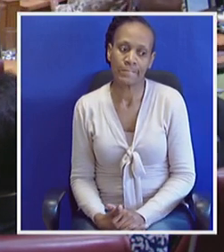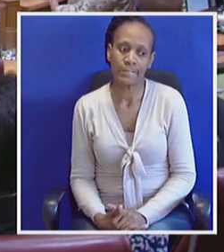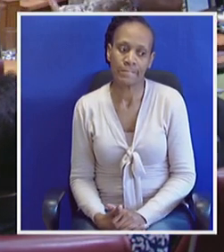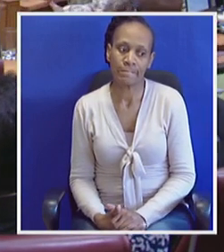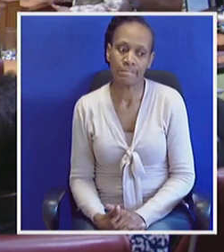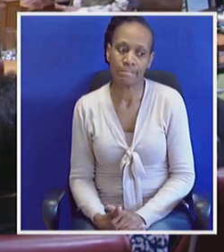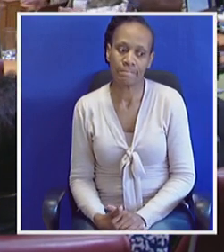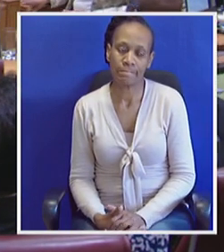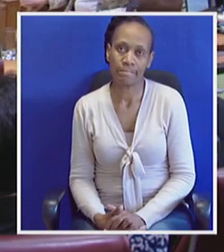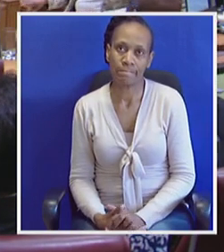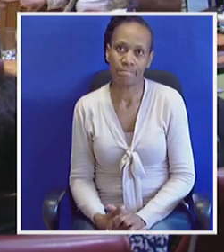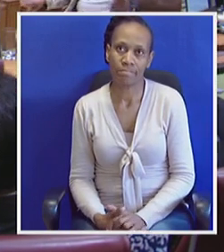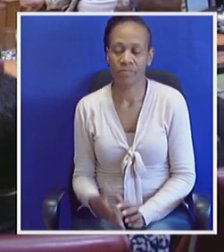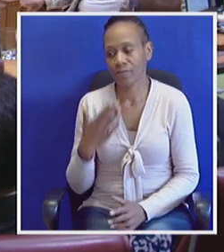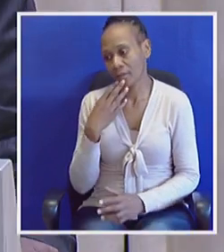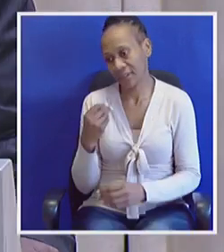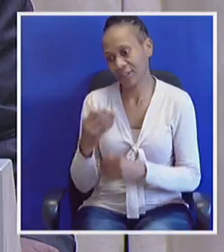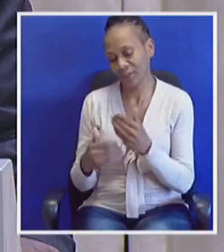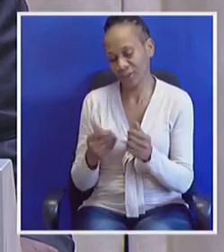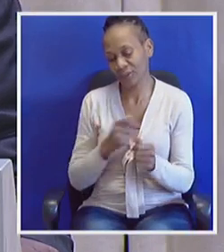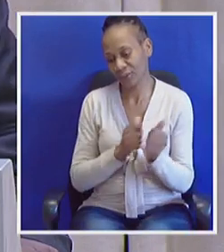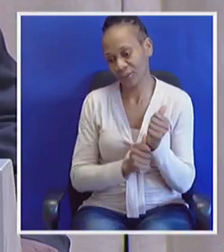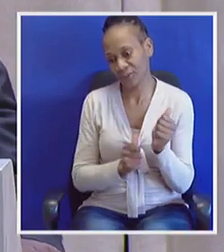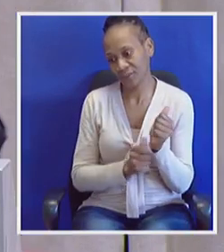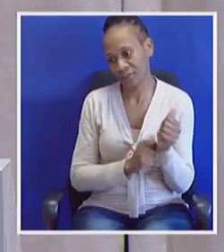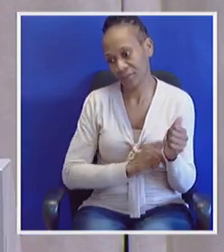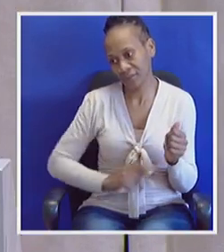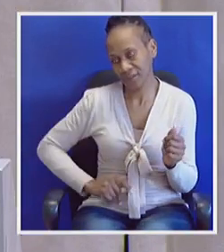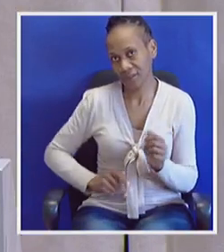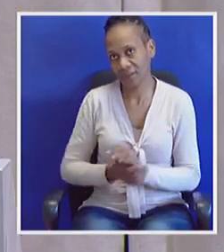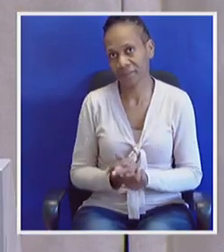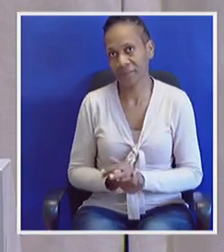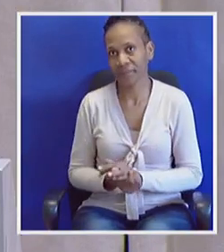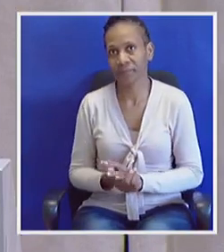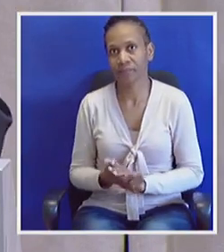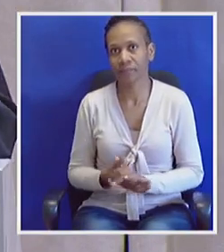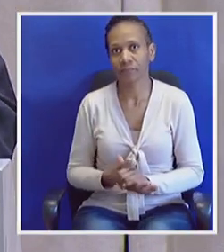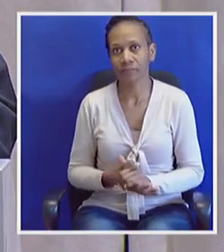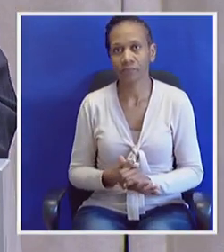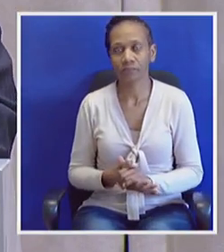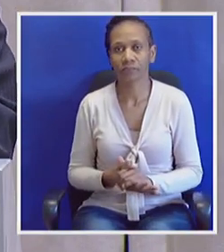Honorable Deputy President, please continue. Thank you for your protection, Madam Chairperson.